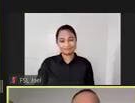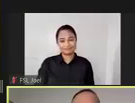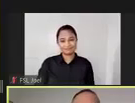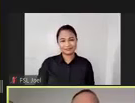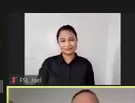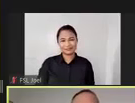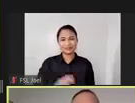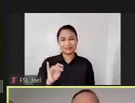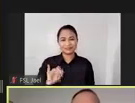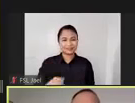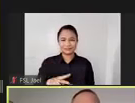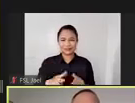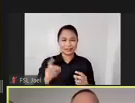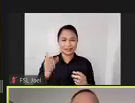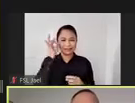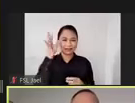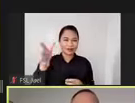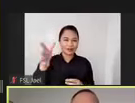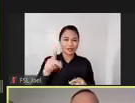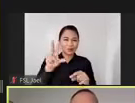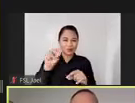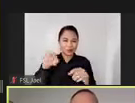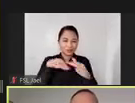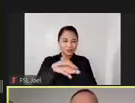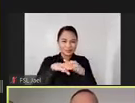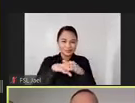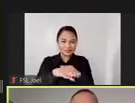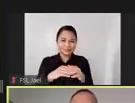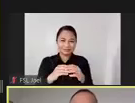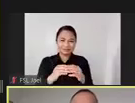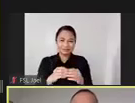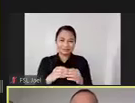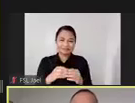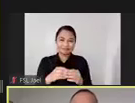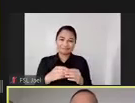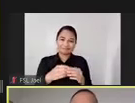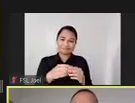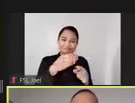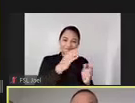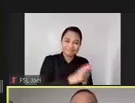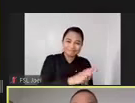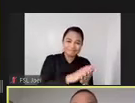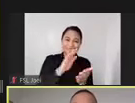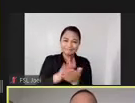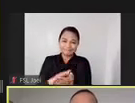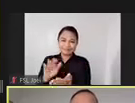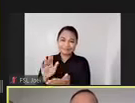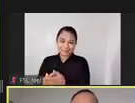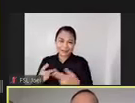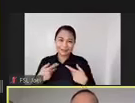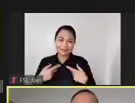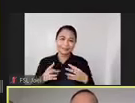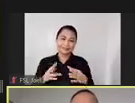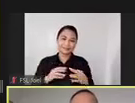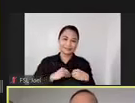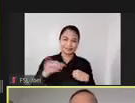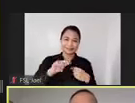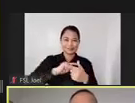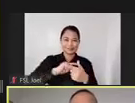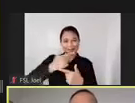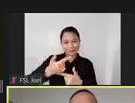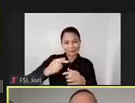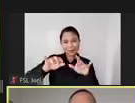of laptop computers, a printer, and an LED TV donated by Meralco employees. But more than just